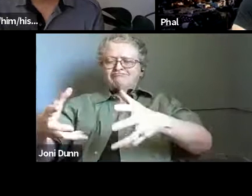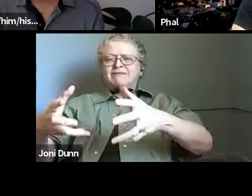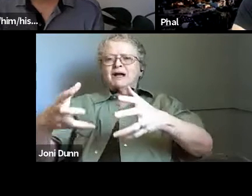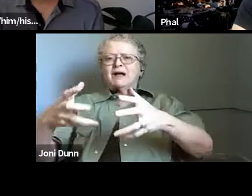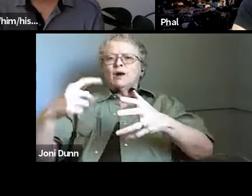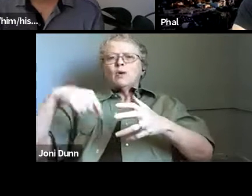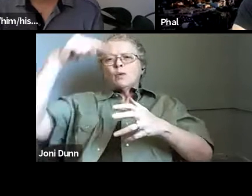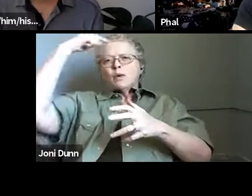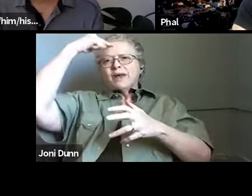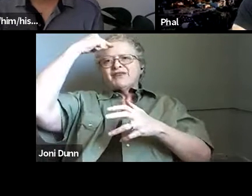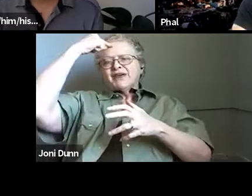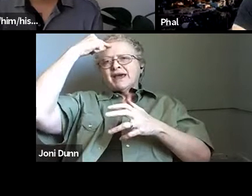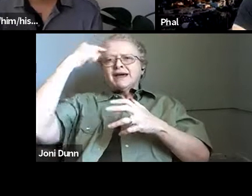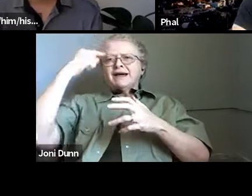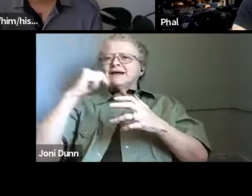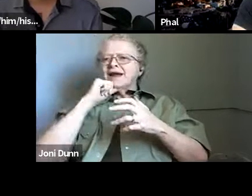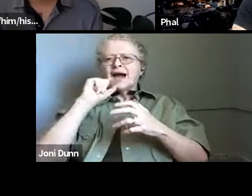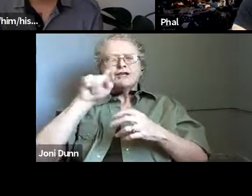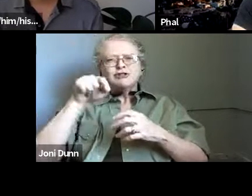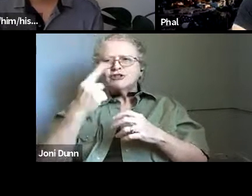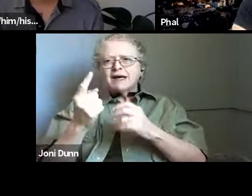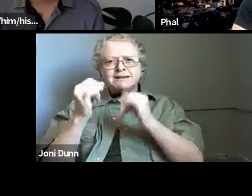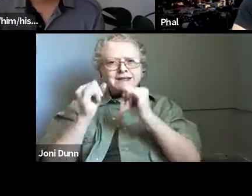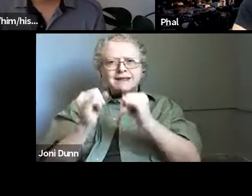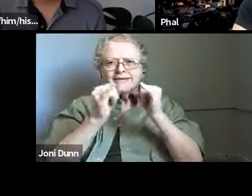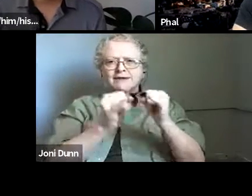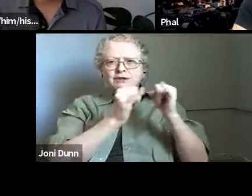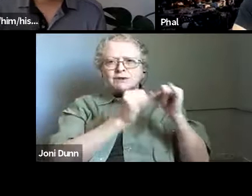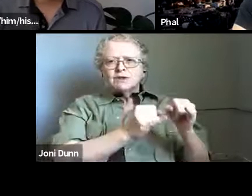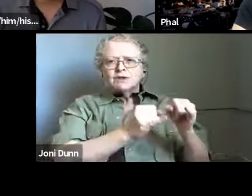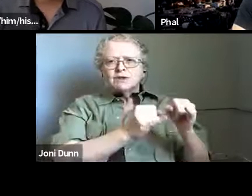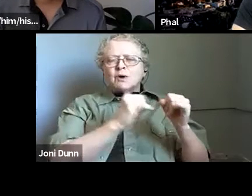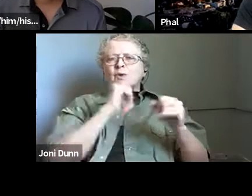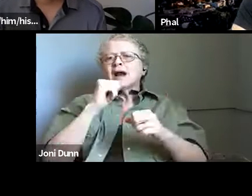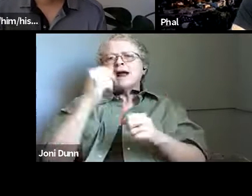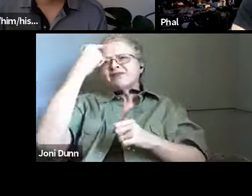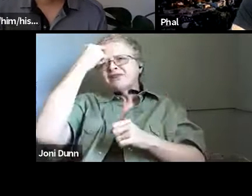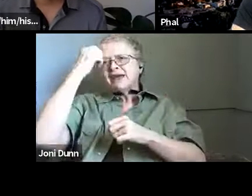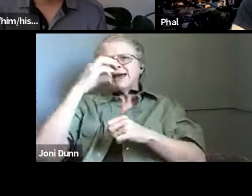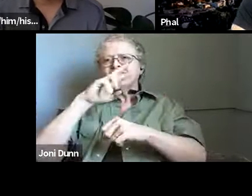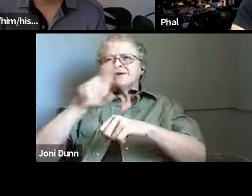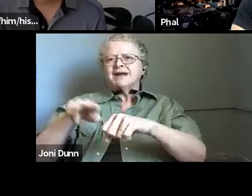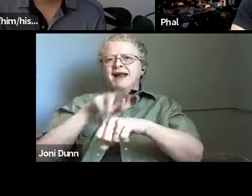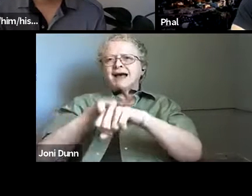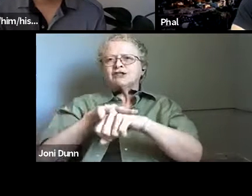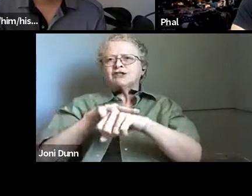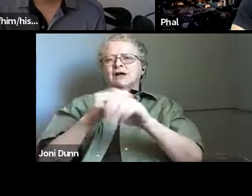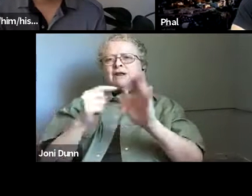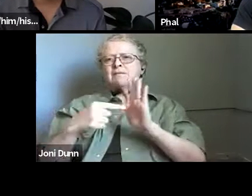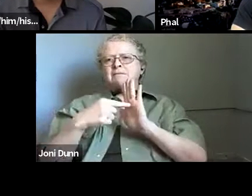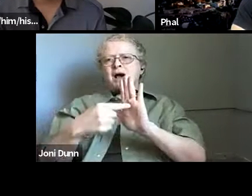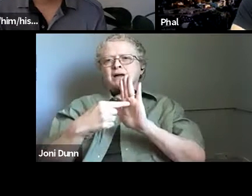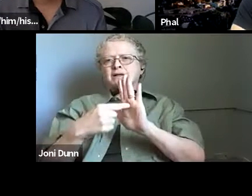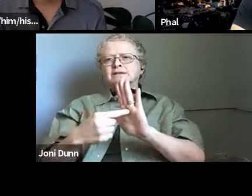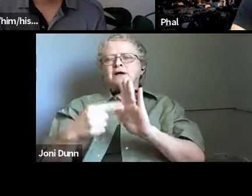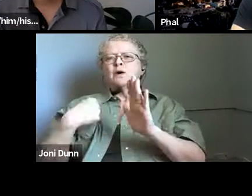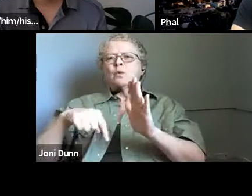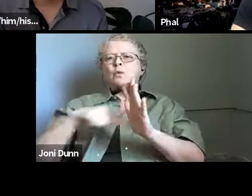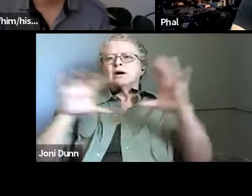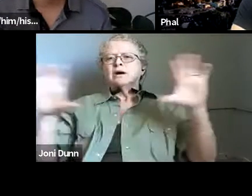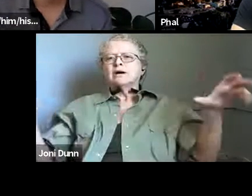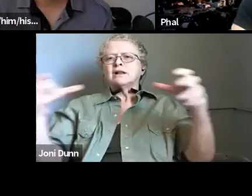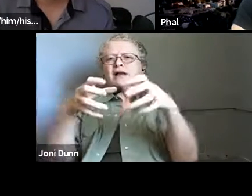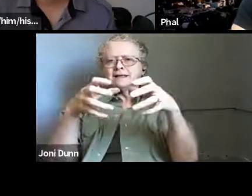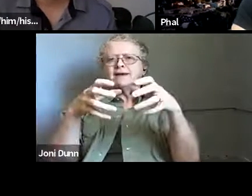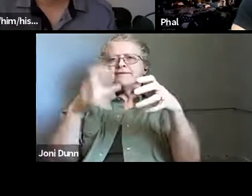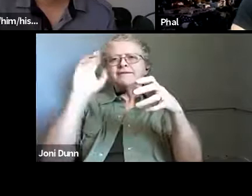narrow individualistic and nationalistic models of recognition towards a kind of collective insurgent politics.